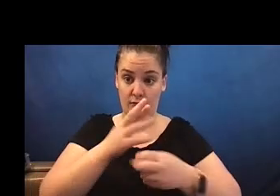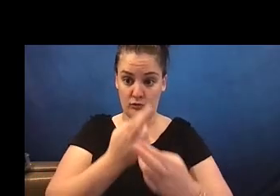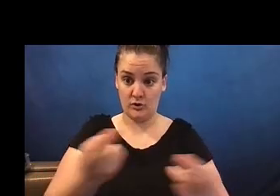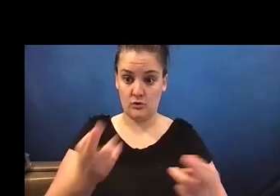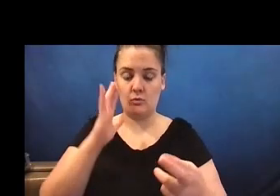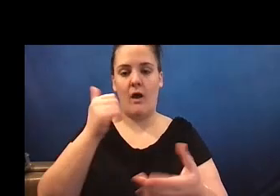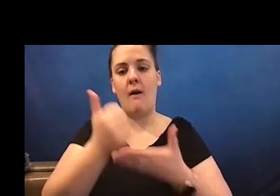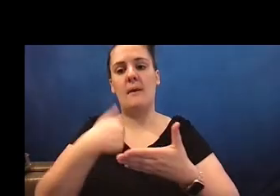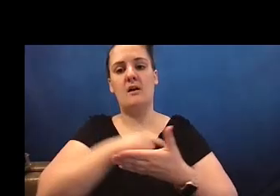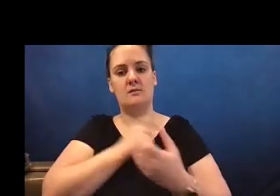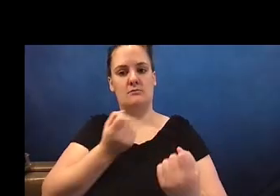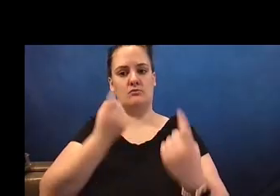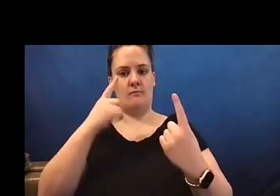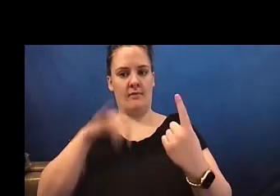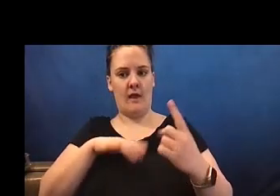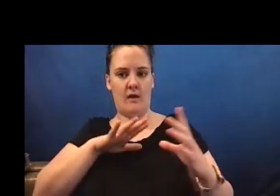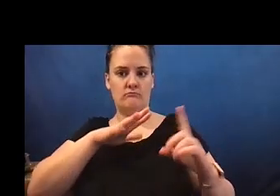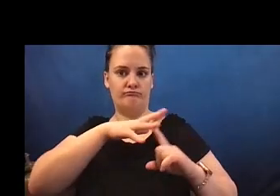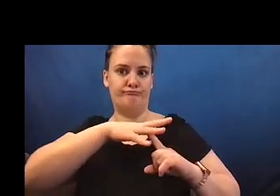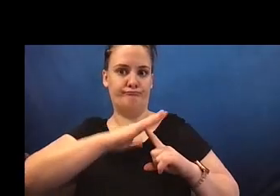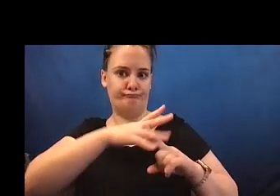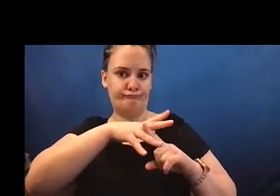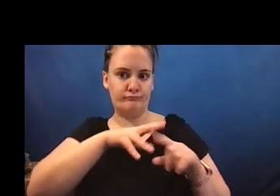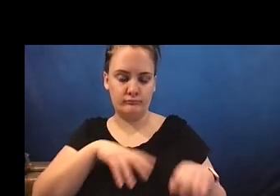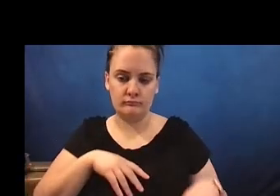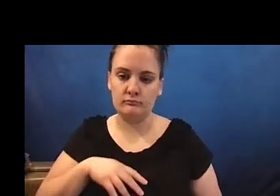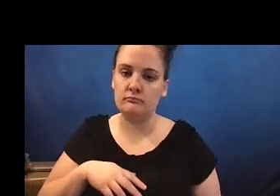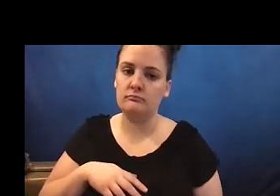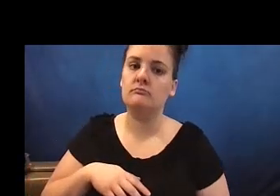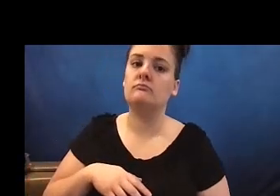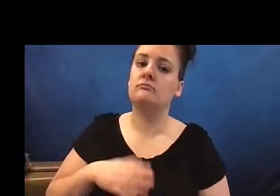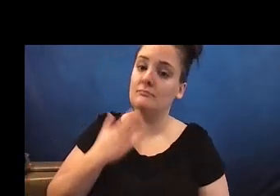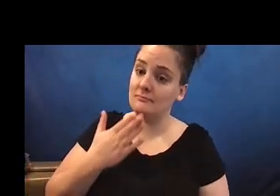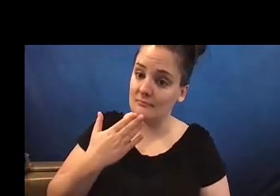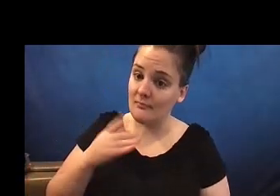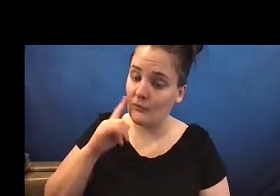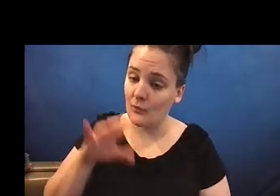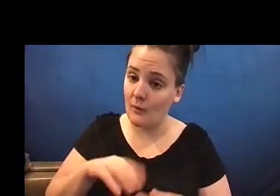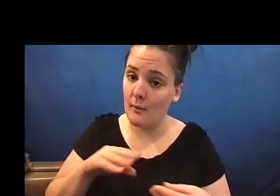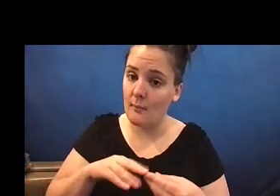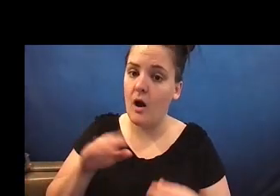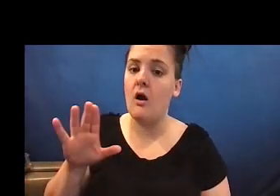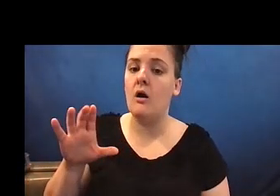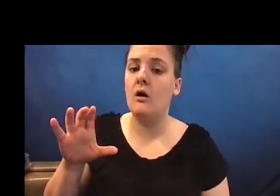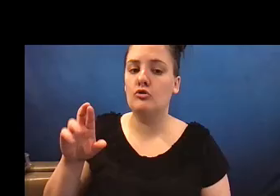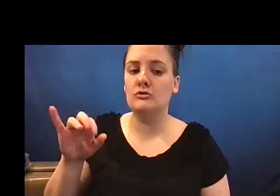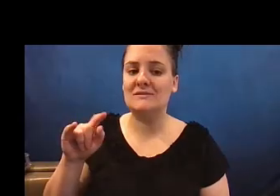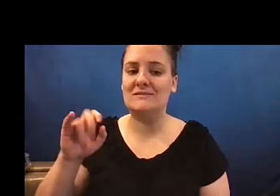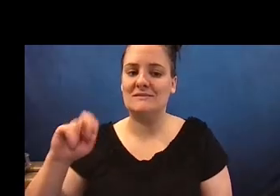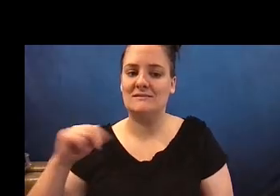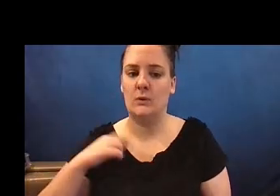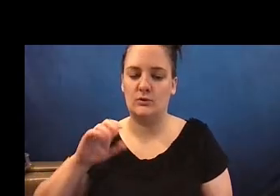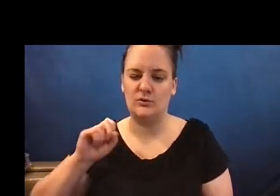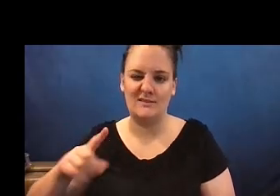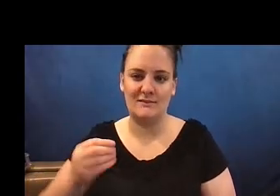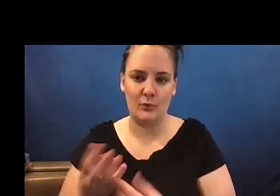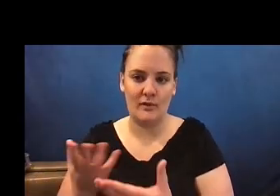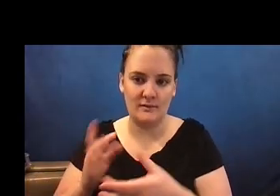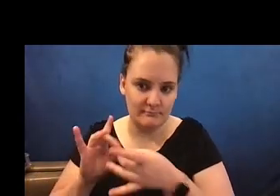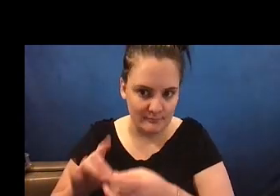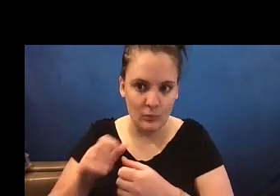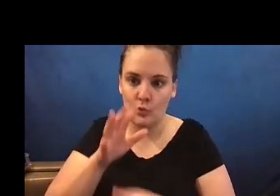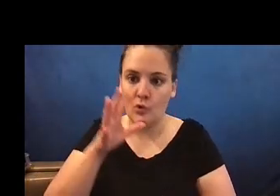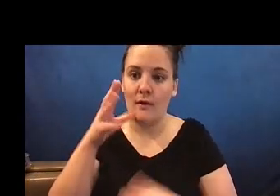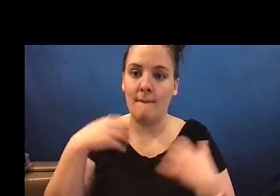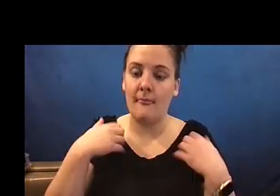that. Um, uh, Thank you. Kristen, I'm going to ask you just a couple of questions on the Rural Health Transformation Program.